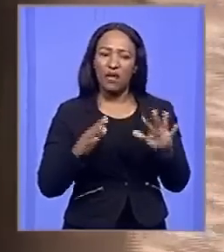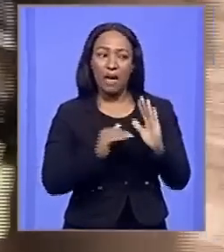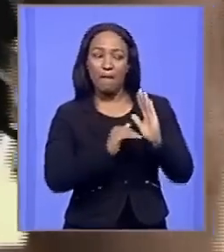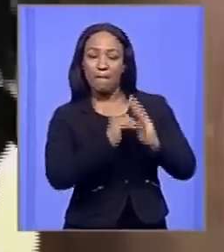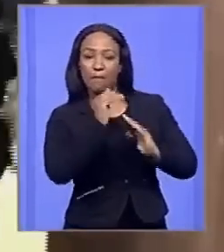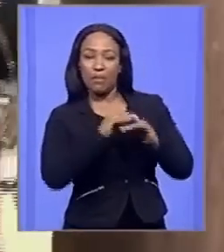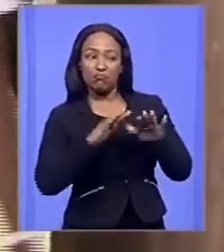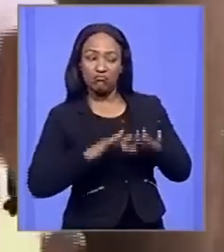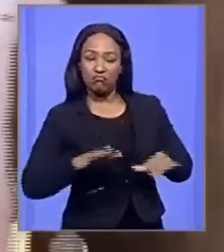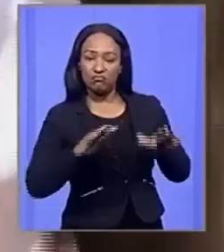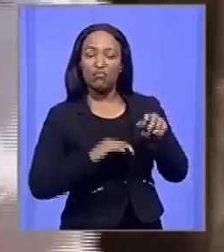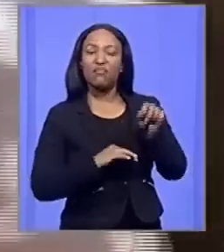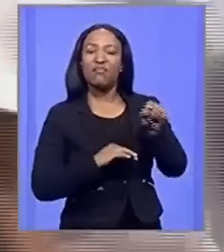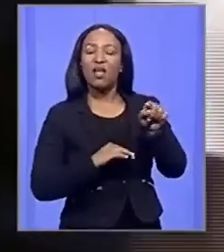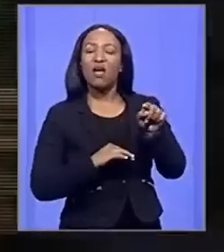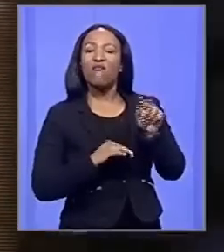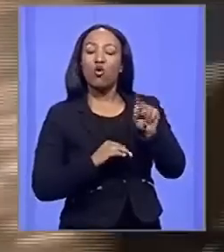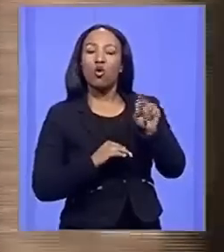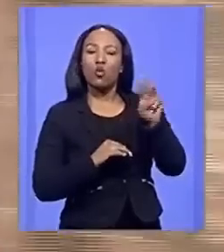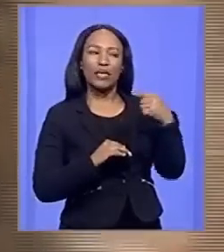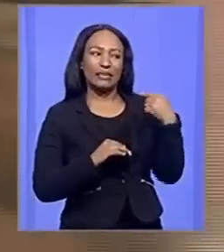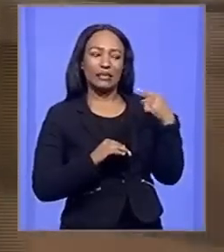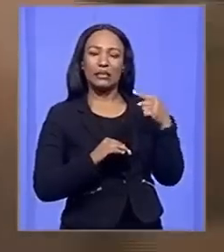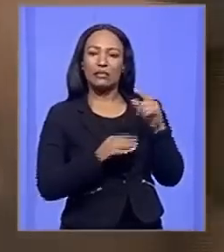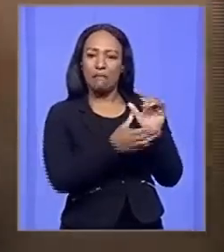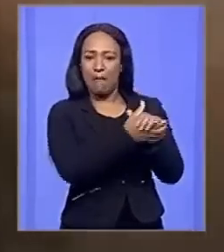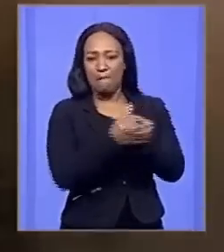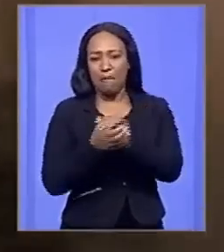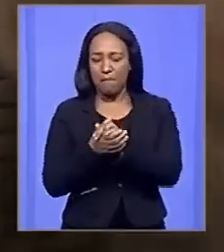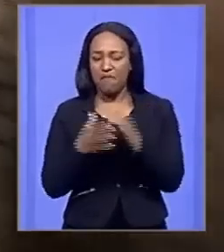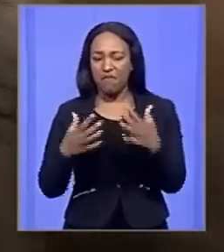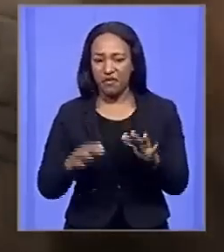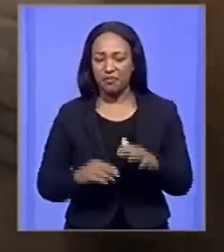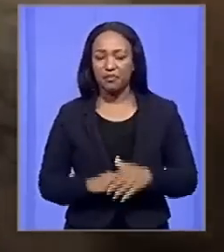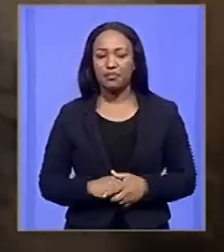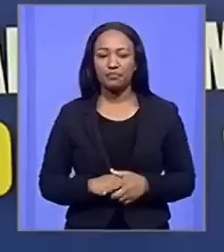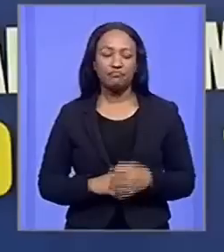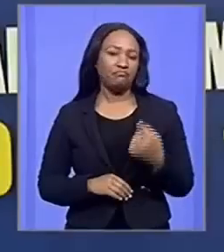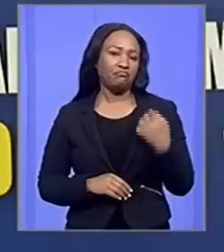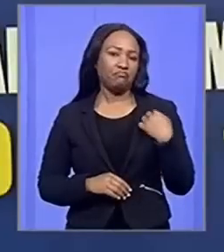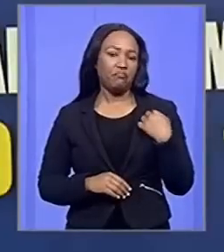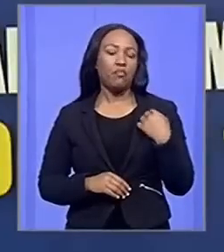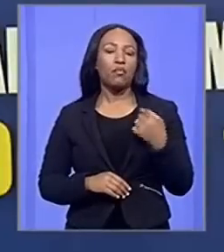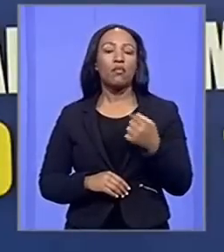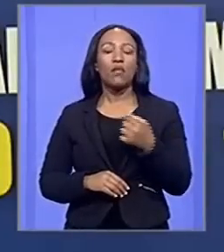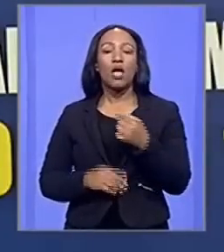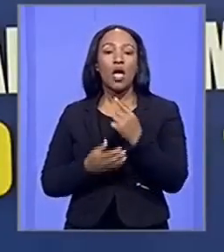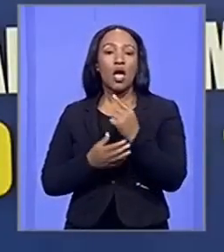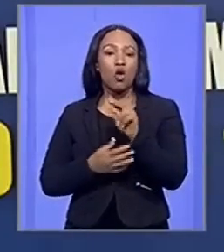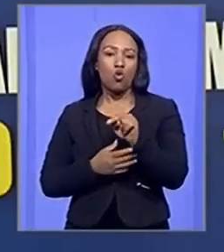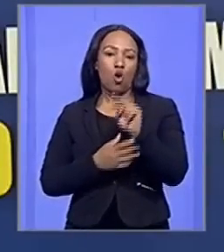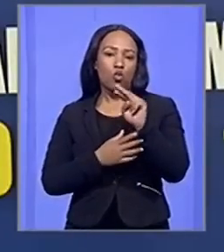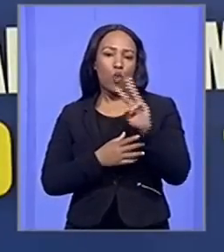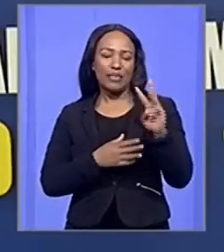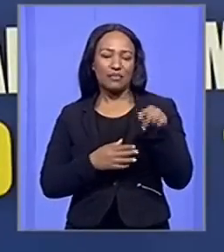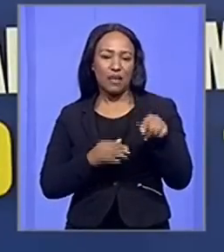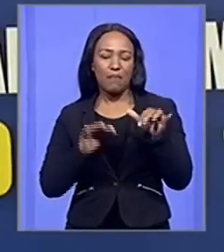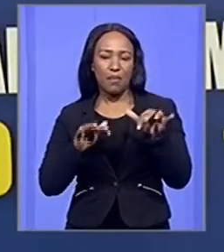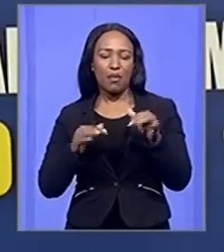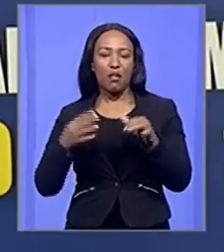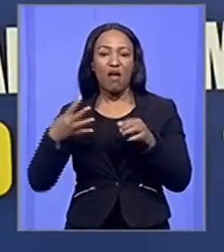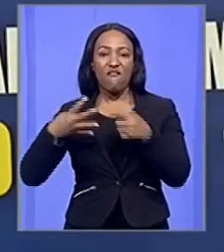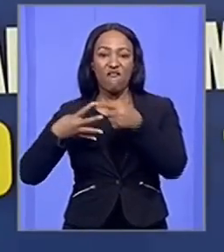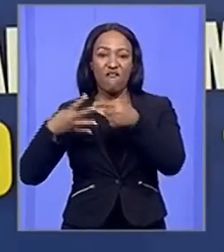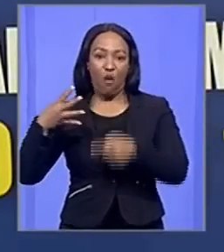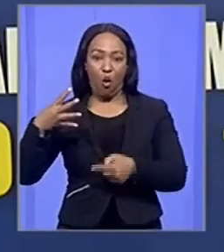Northwest. Just this past week, Friday in Northwest Jubatina, we arrested 4 what we call